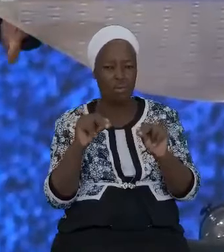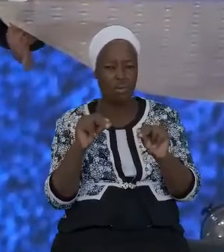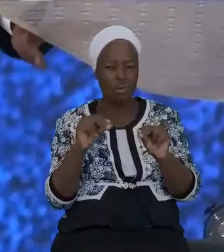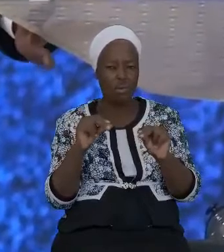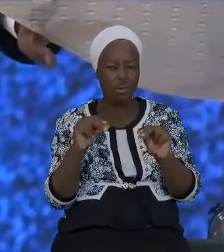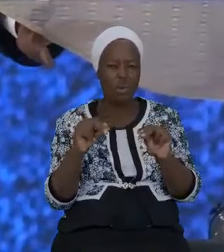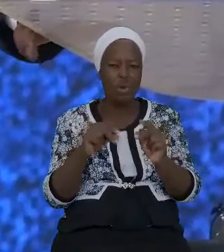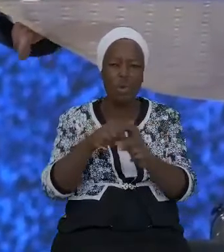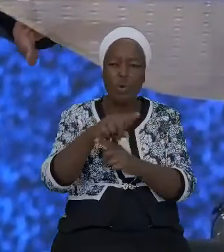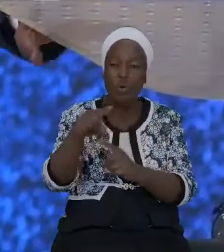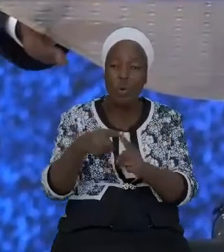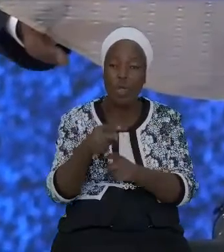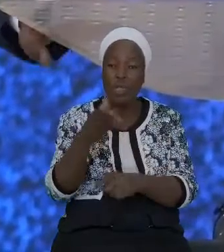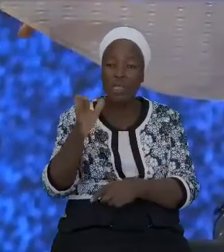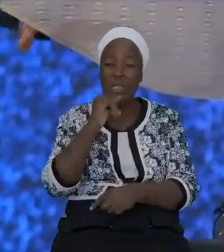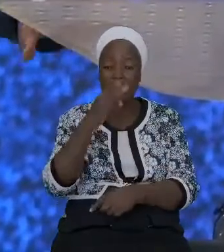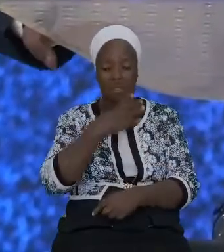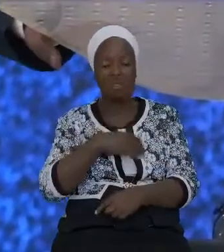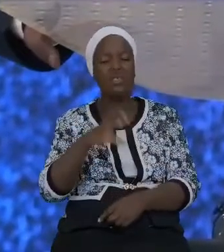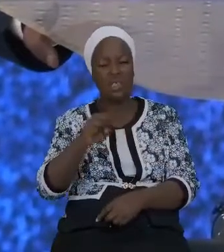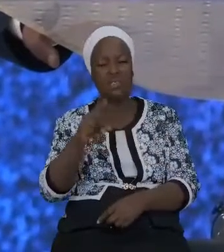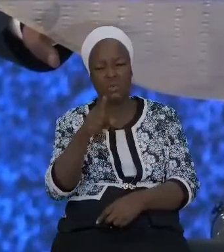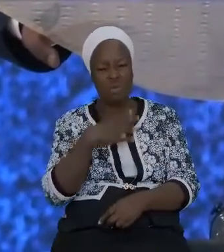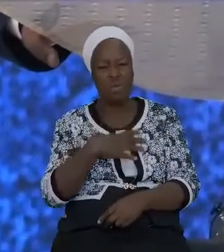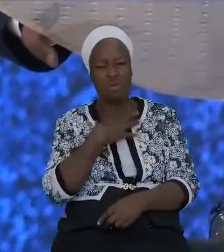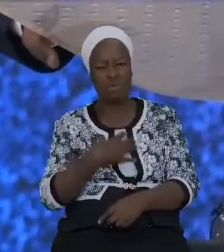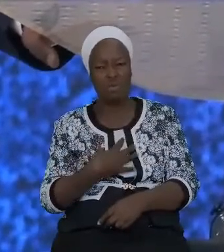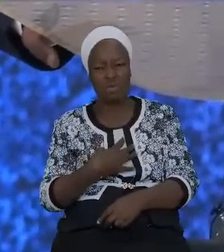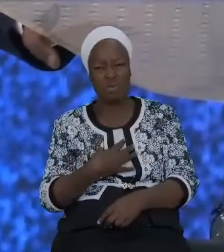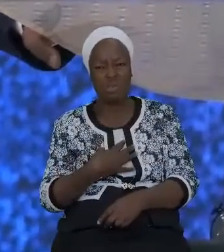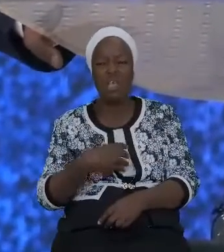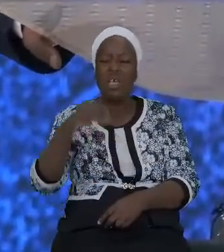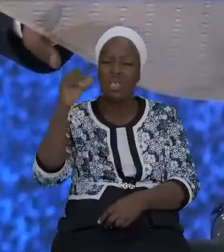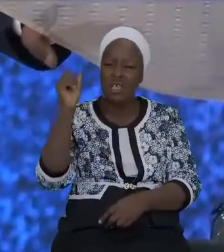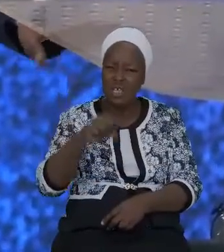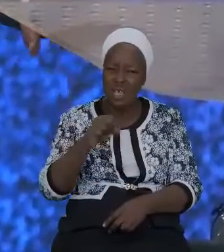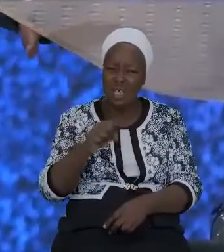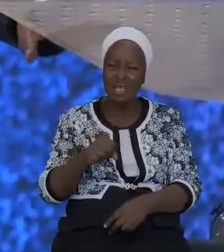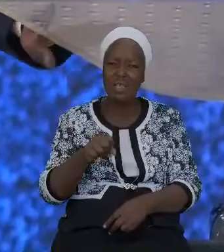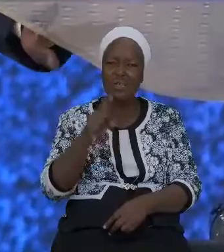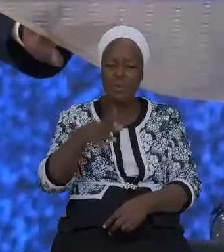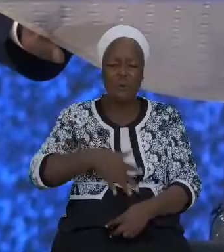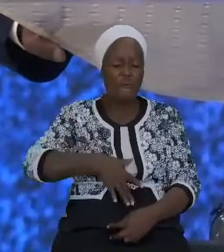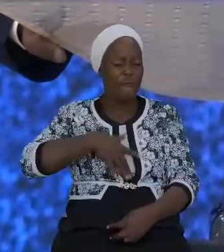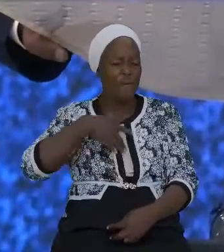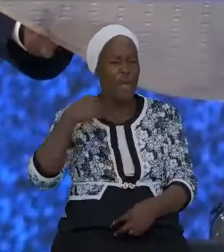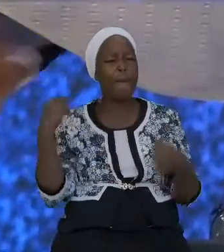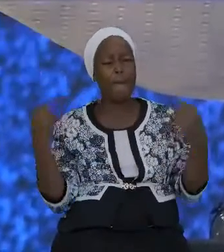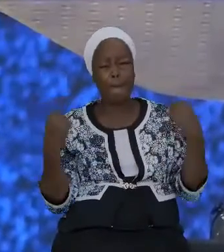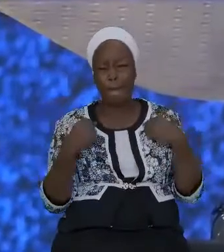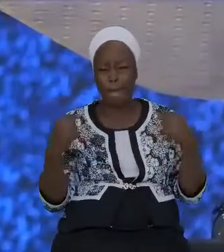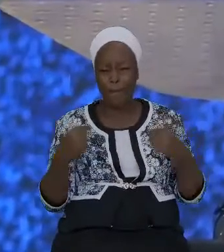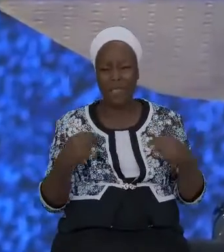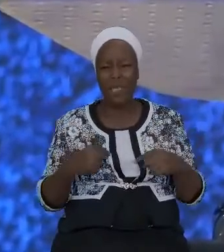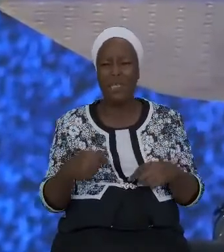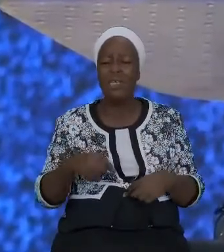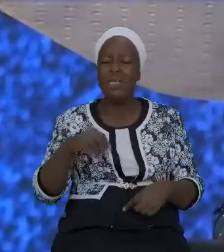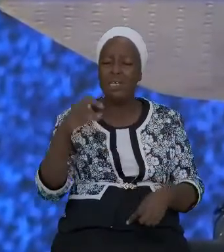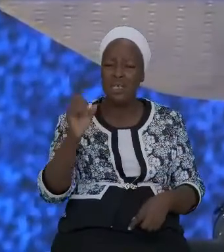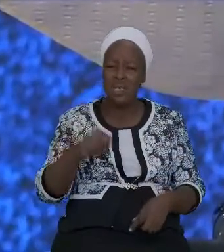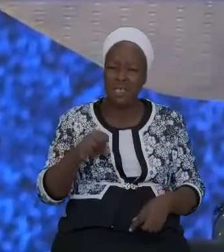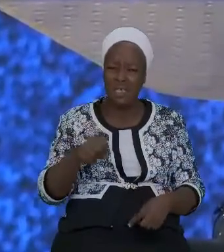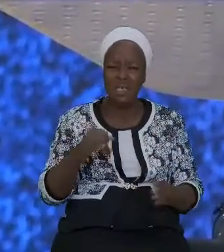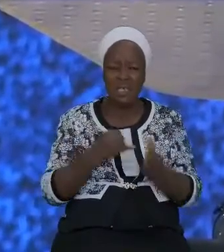When there is famine, yes, you're hungry. Yes, you feel pain. Yes, it